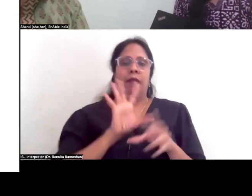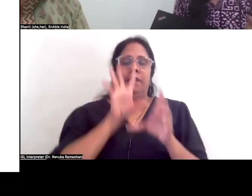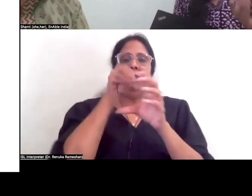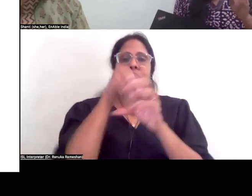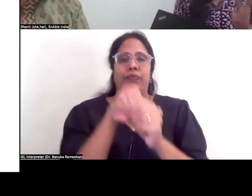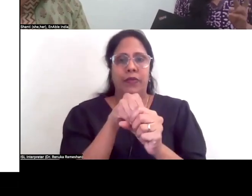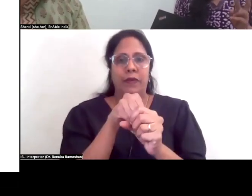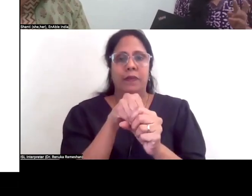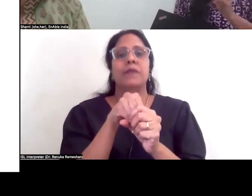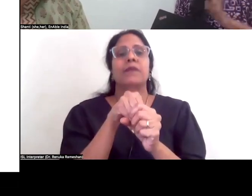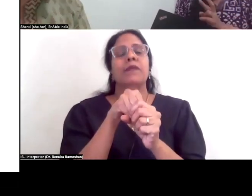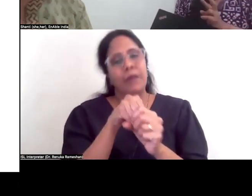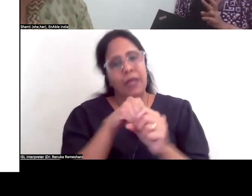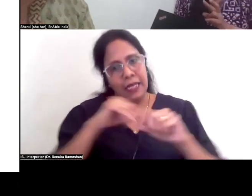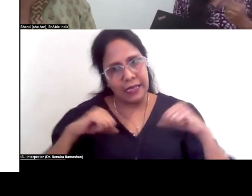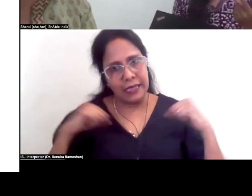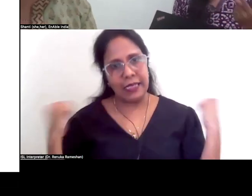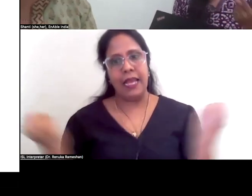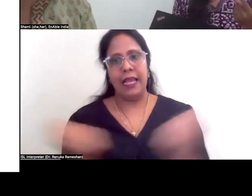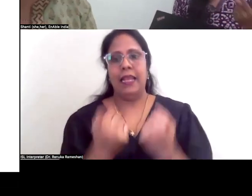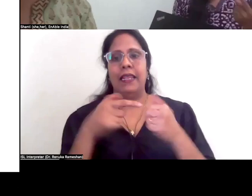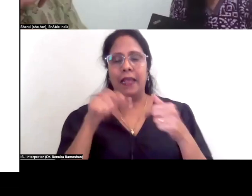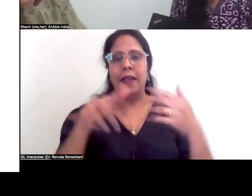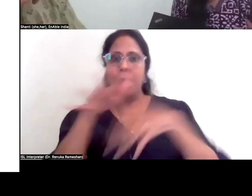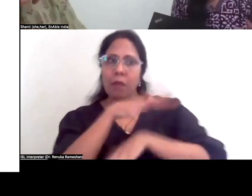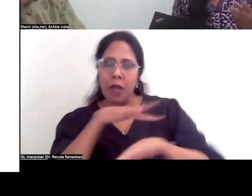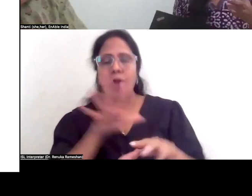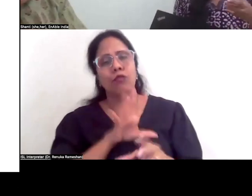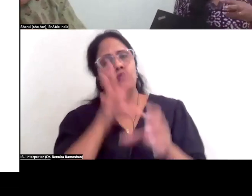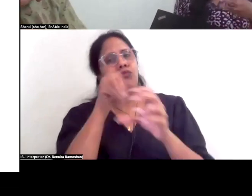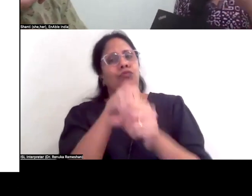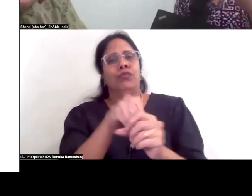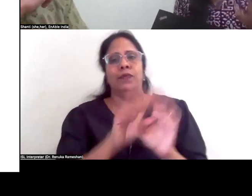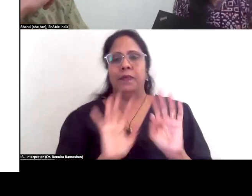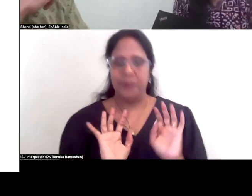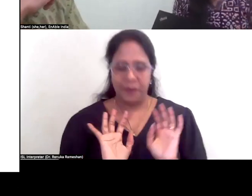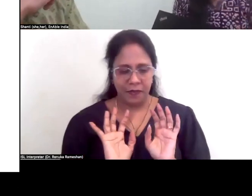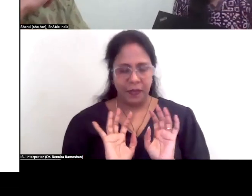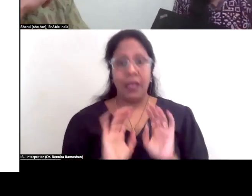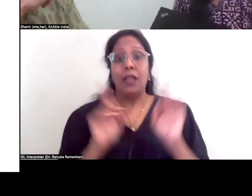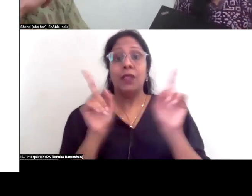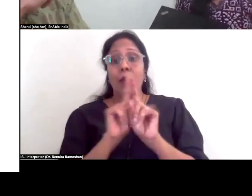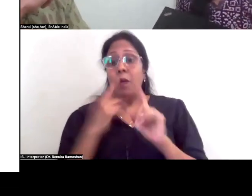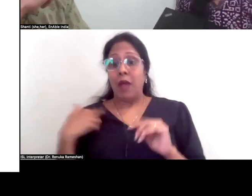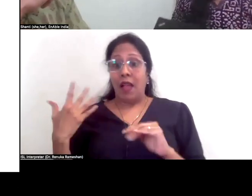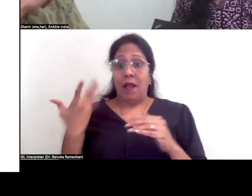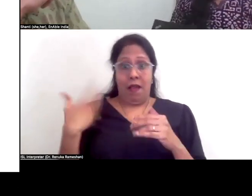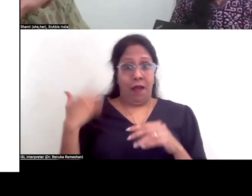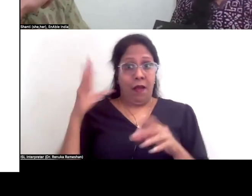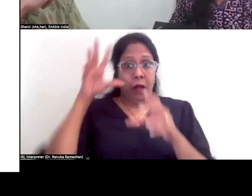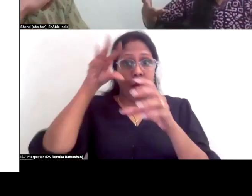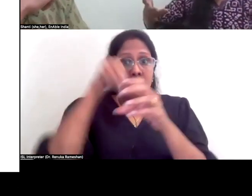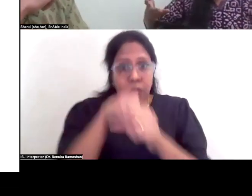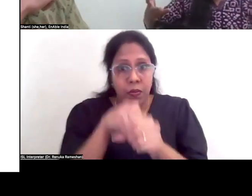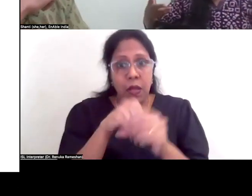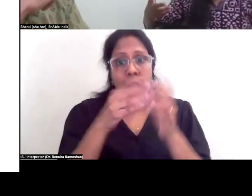I'm like, I really don't know something, but let's be part of it. Yeah. And when we came in, I think the mindset which